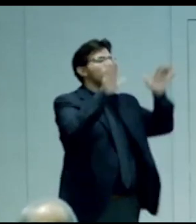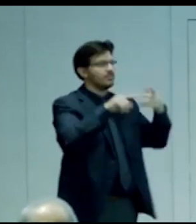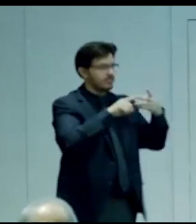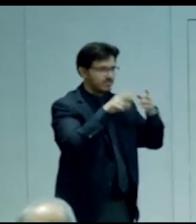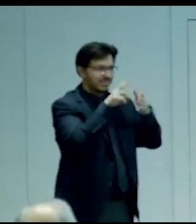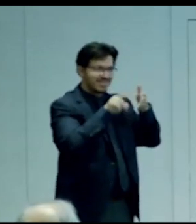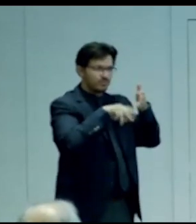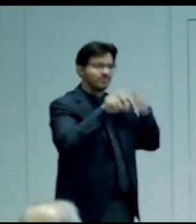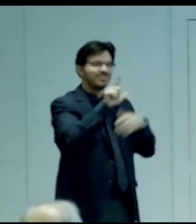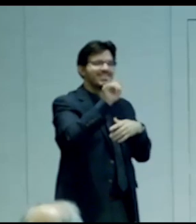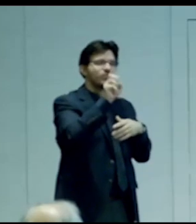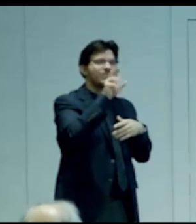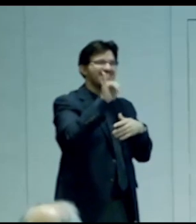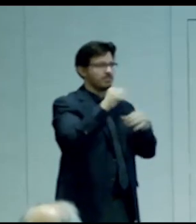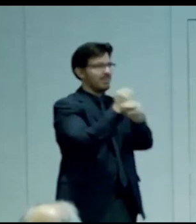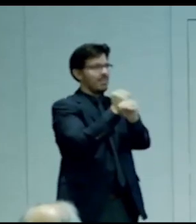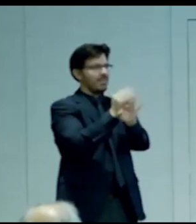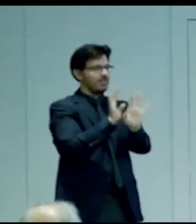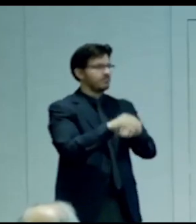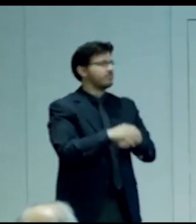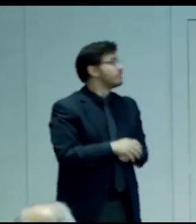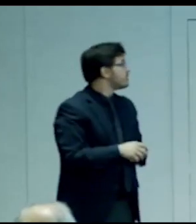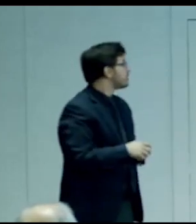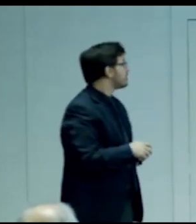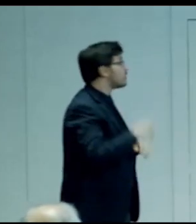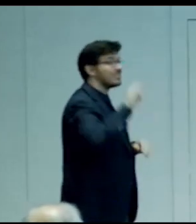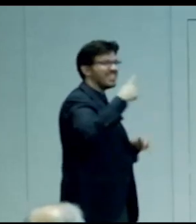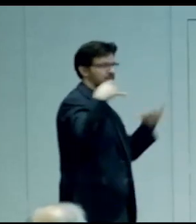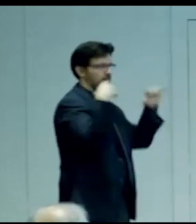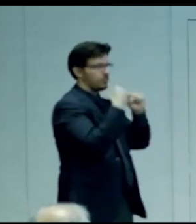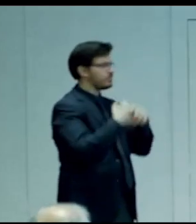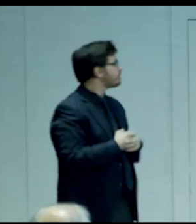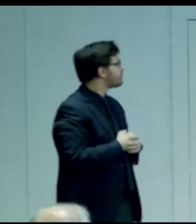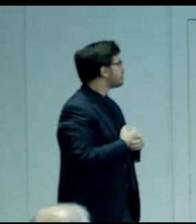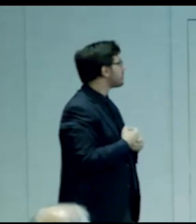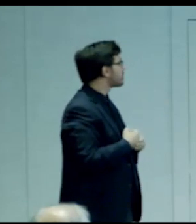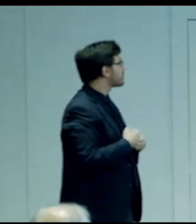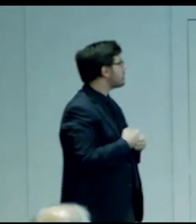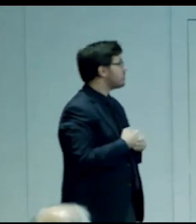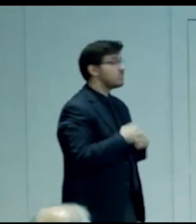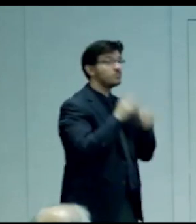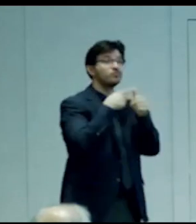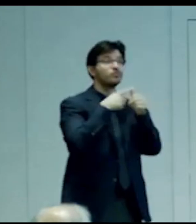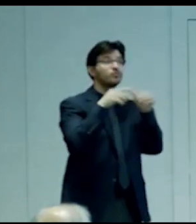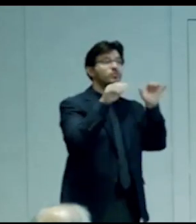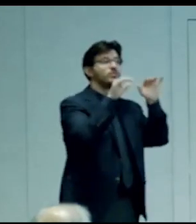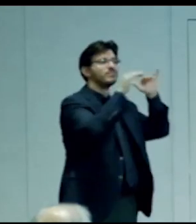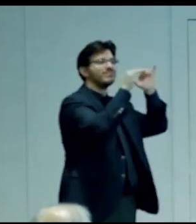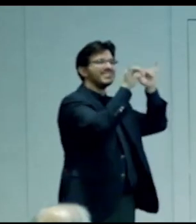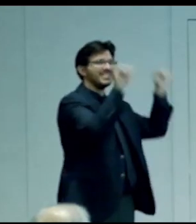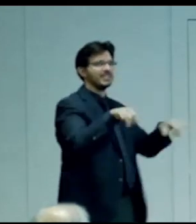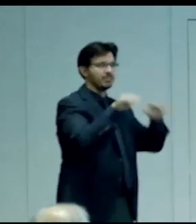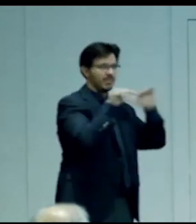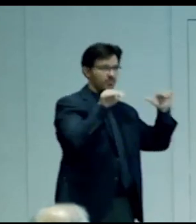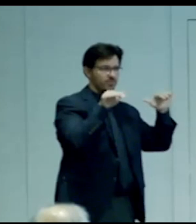next slide begins to summarize this. First, we look at the system level. And here